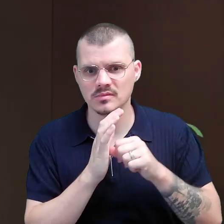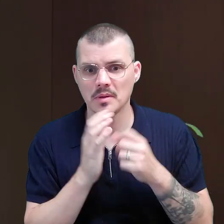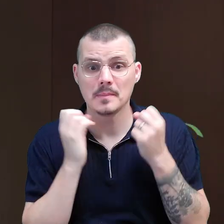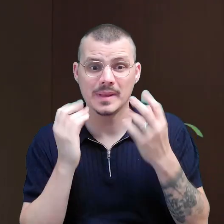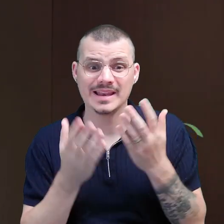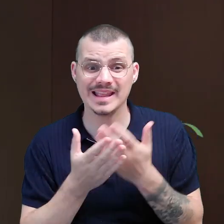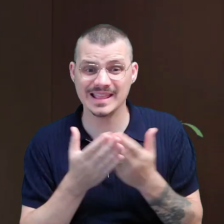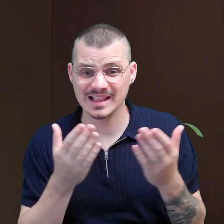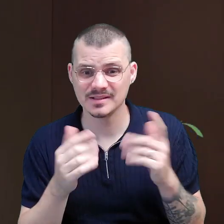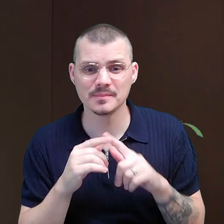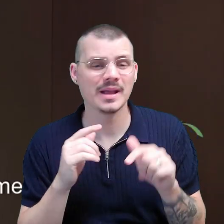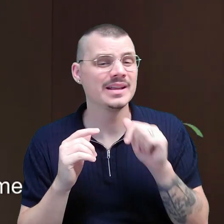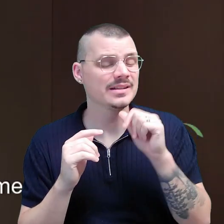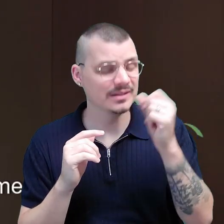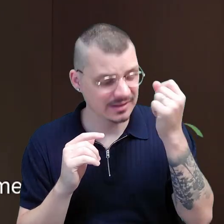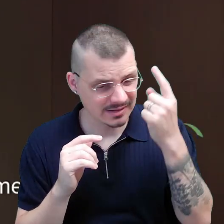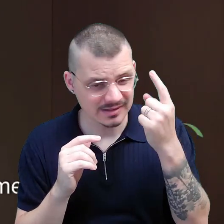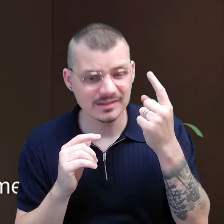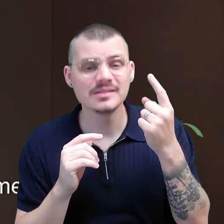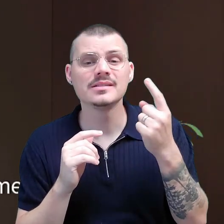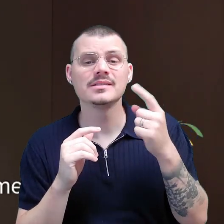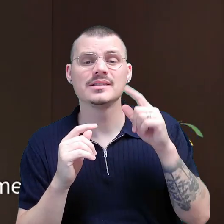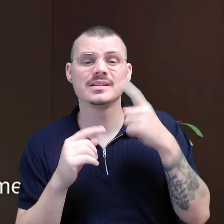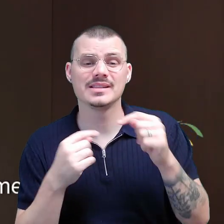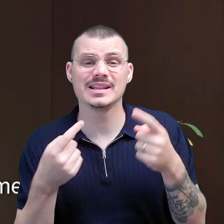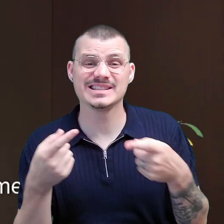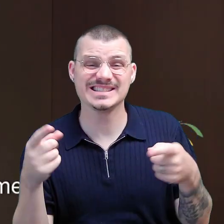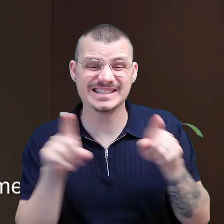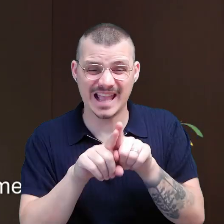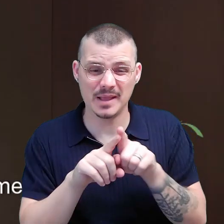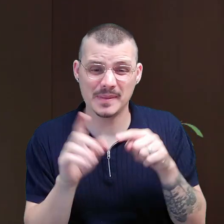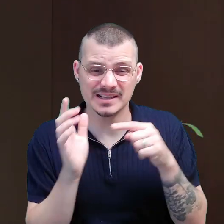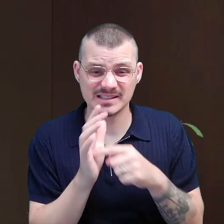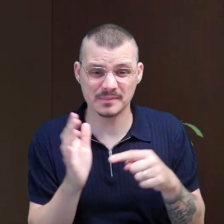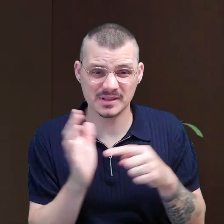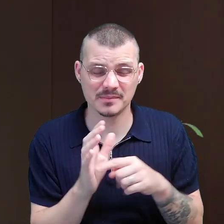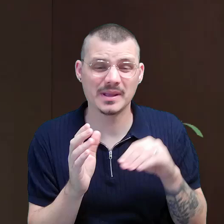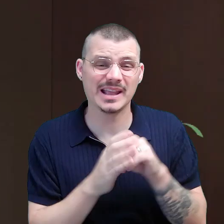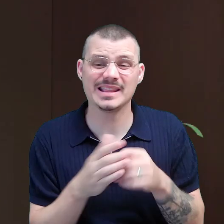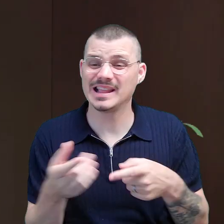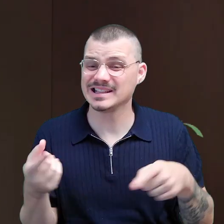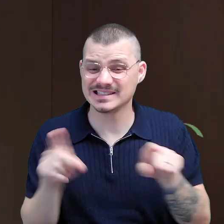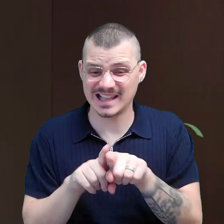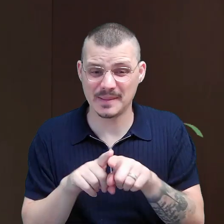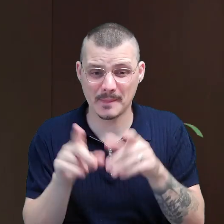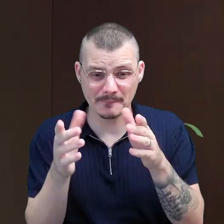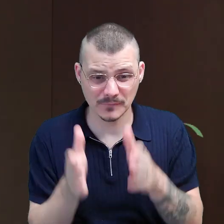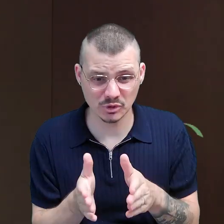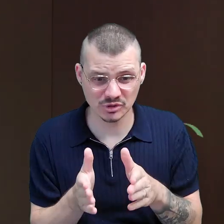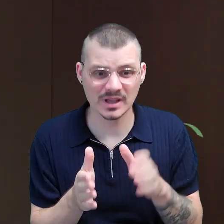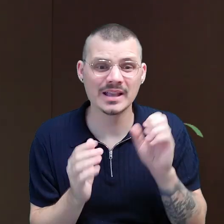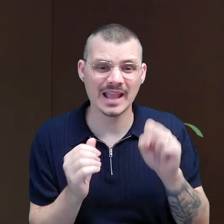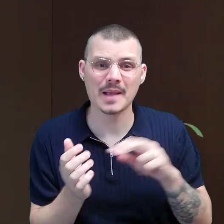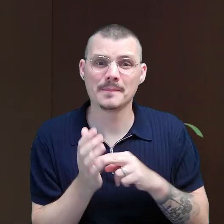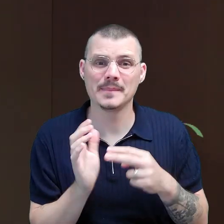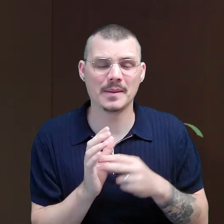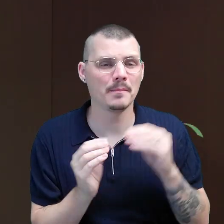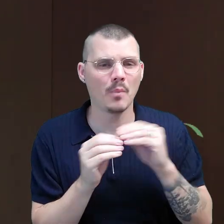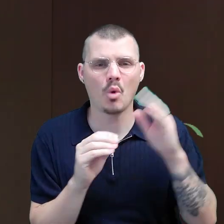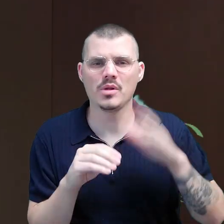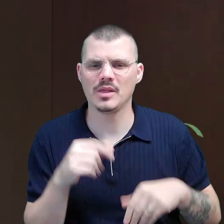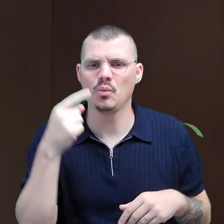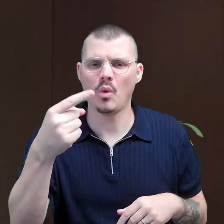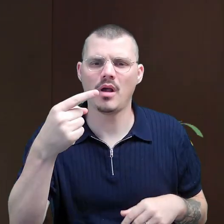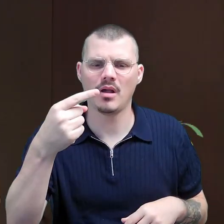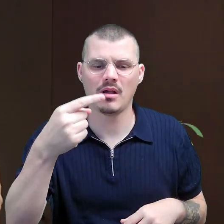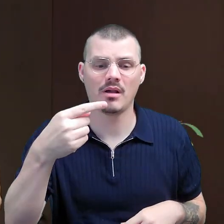illustrates so many things, but not the least of which is that the same symptom in the same person can